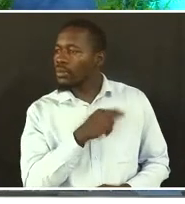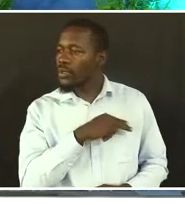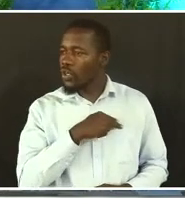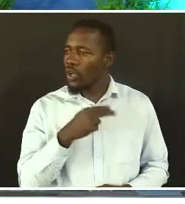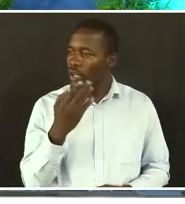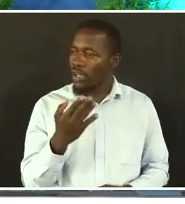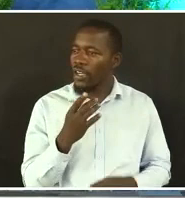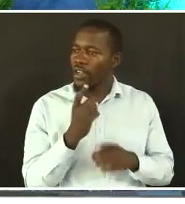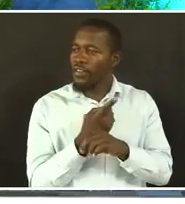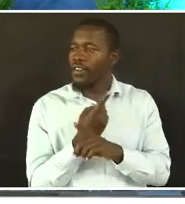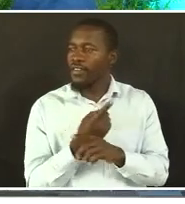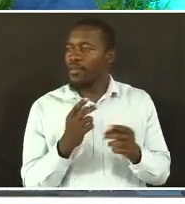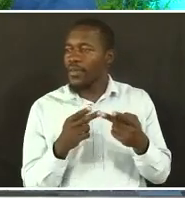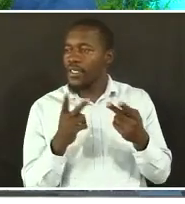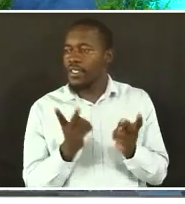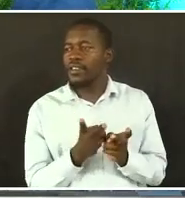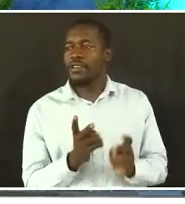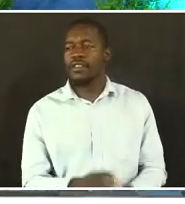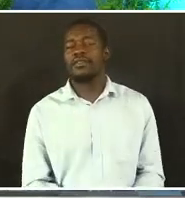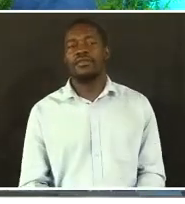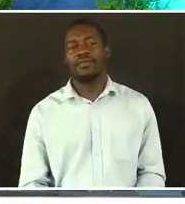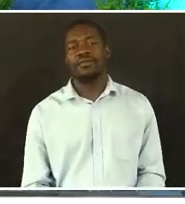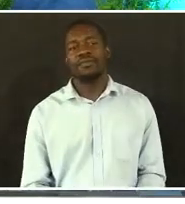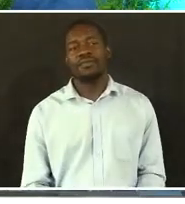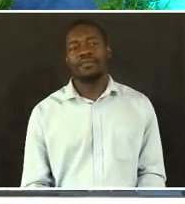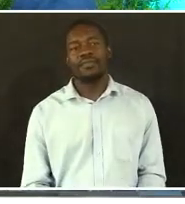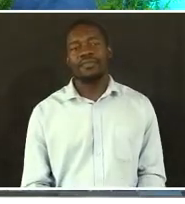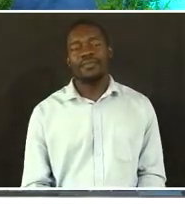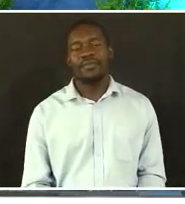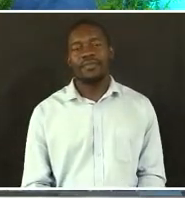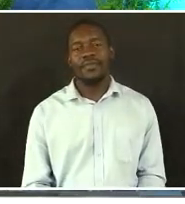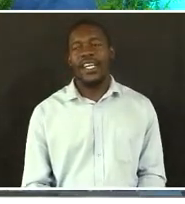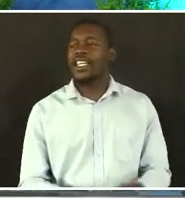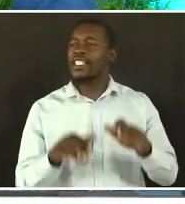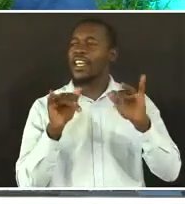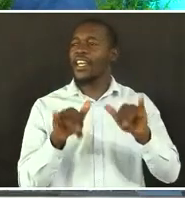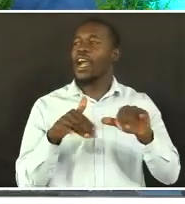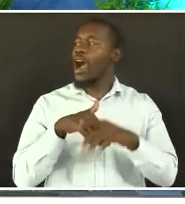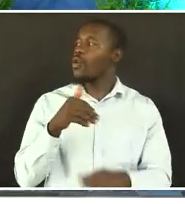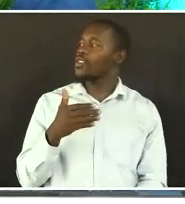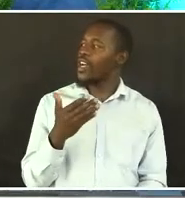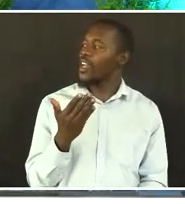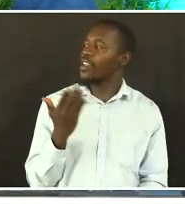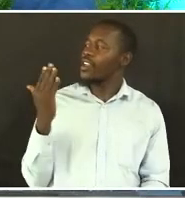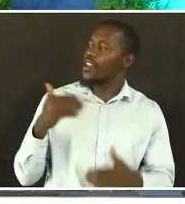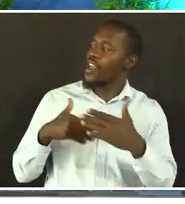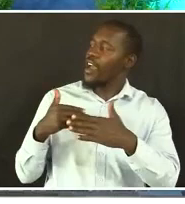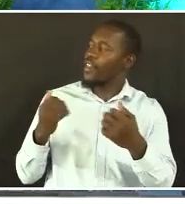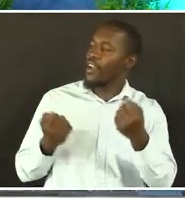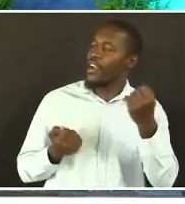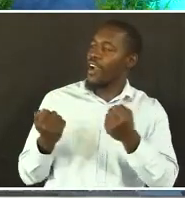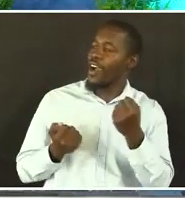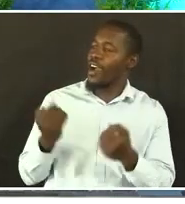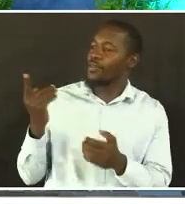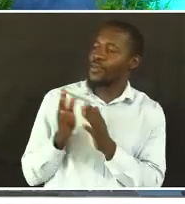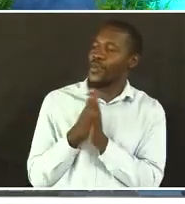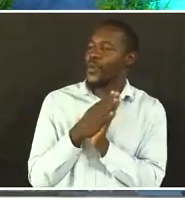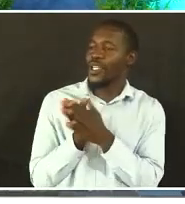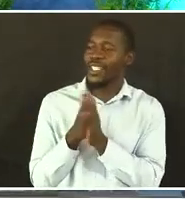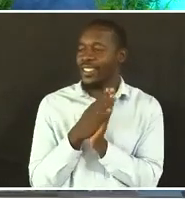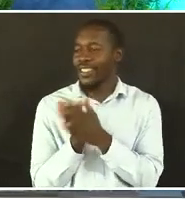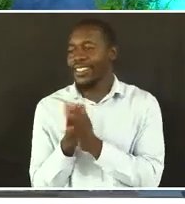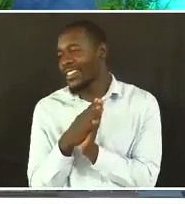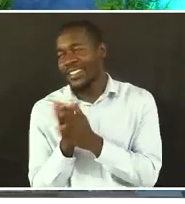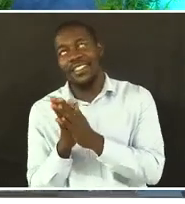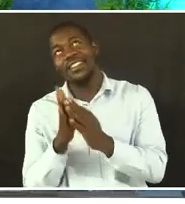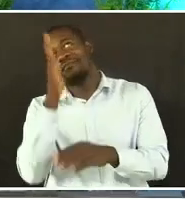If the temperatures are too hot and you can't stay here, rather than staying outside next to our vehicles and just storytelling and doing